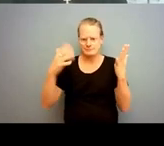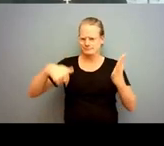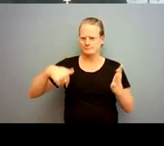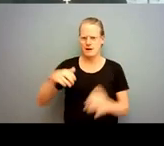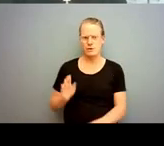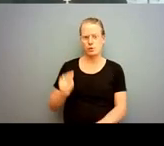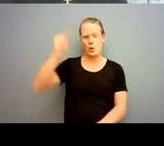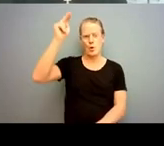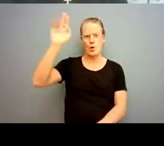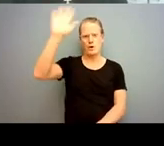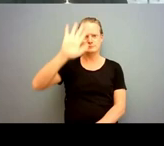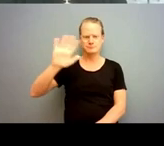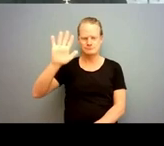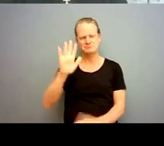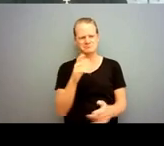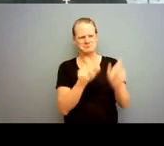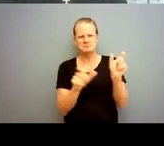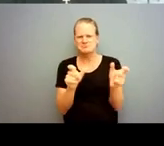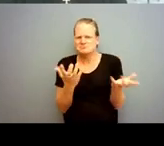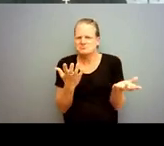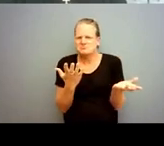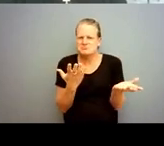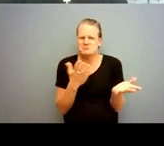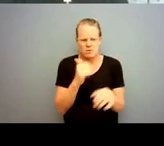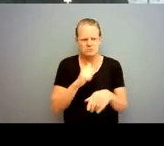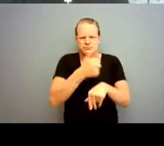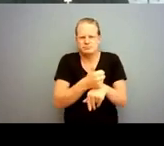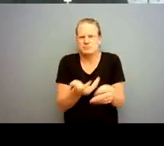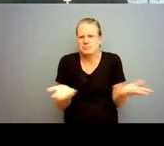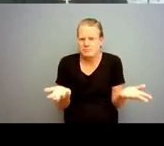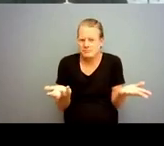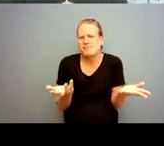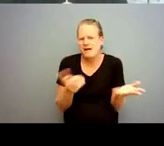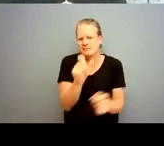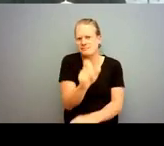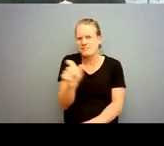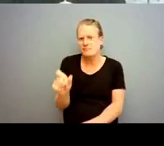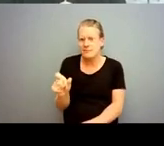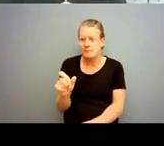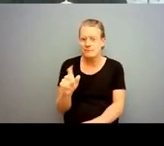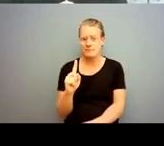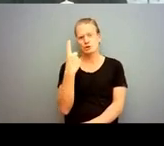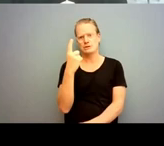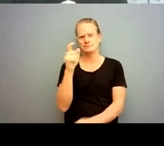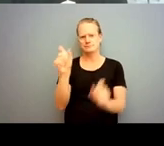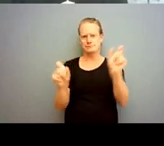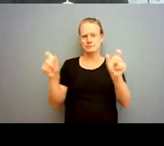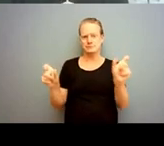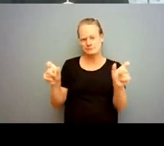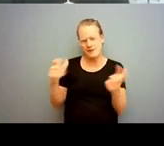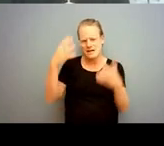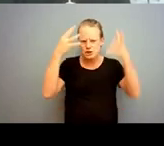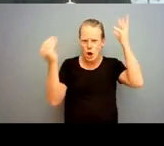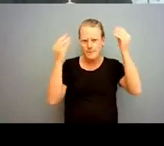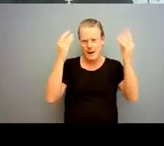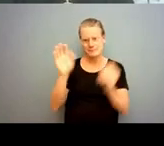knowledge and practices of Inuit and Sami cultures and languages. Sami and Inuit cultures and